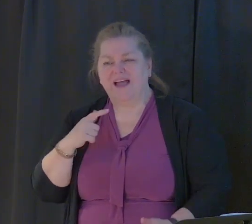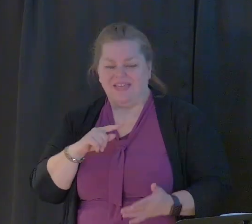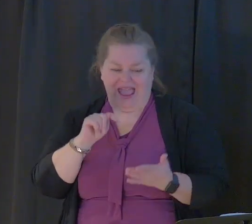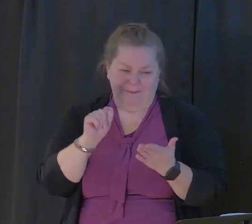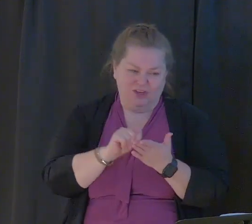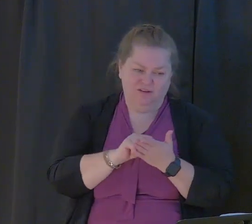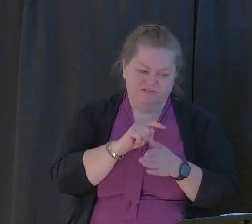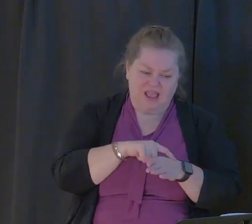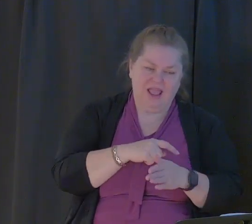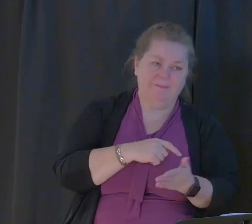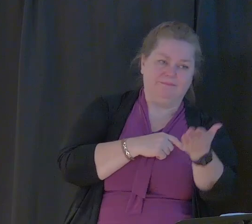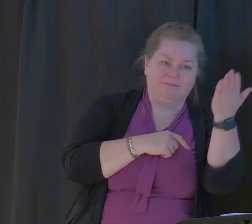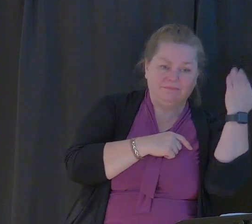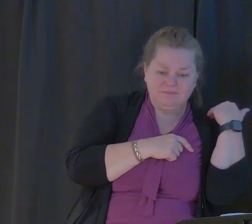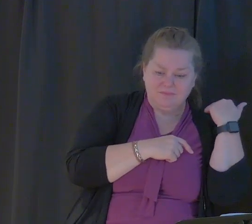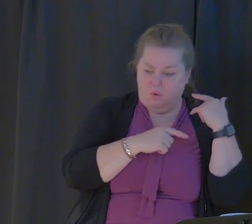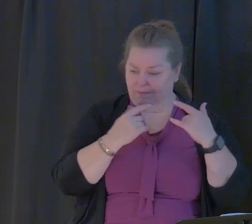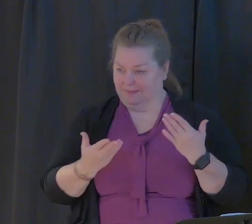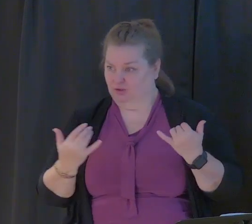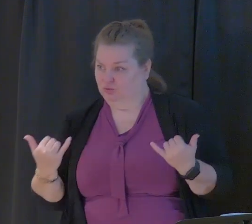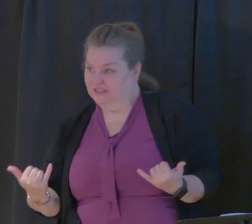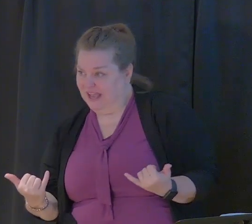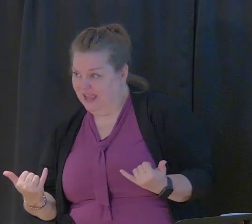today in your life?